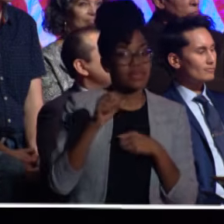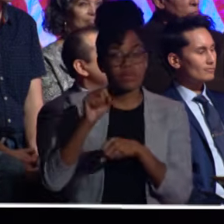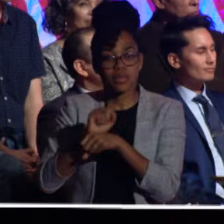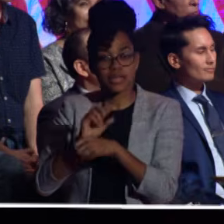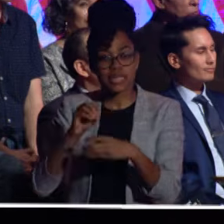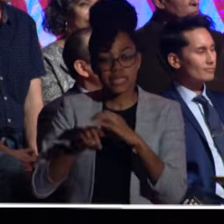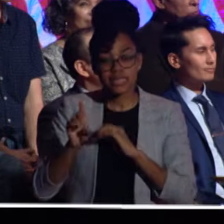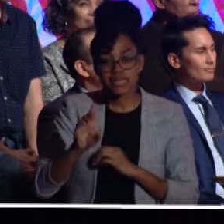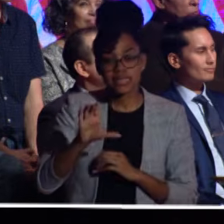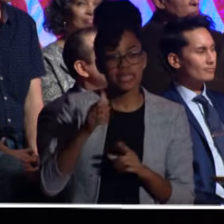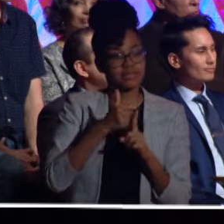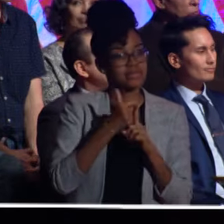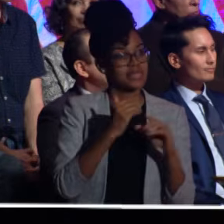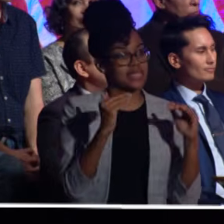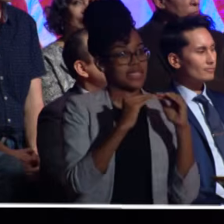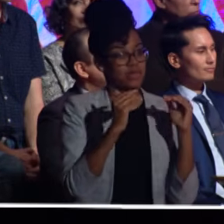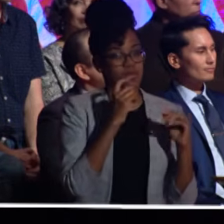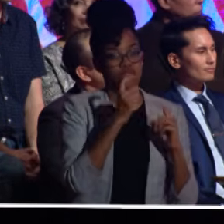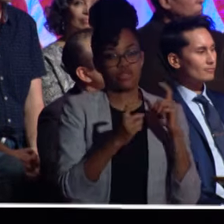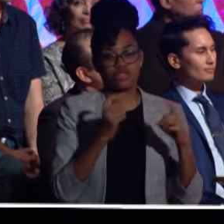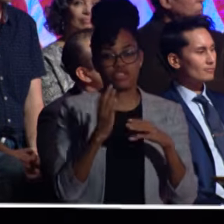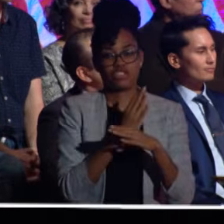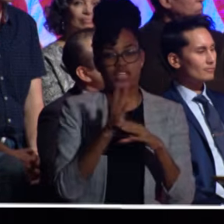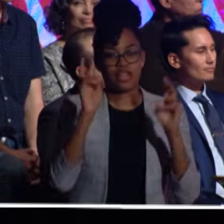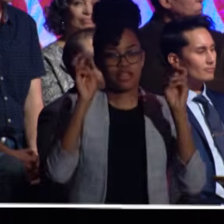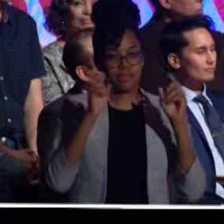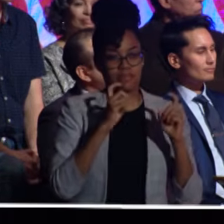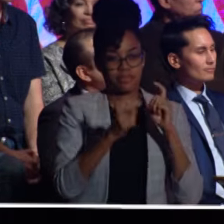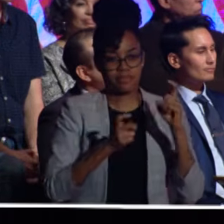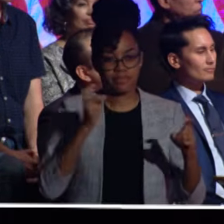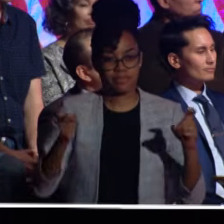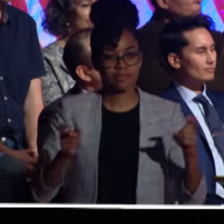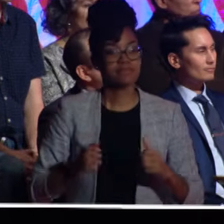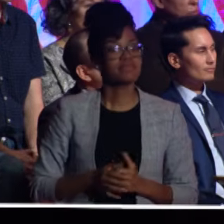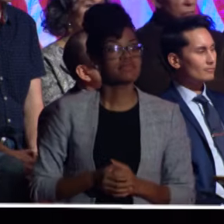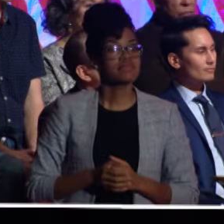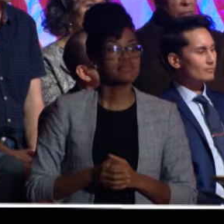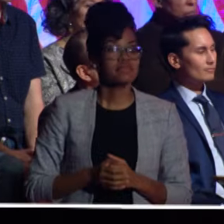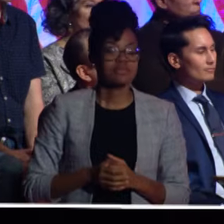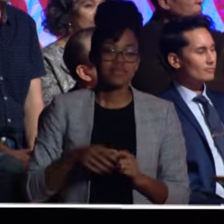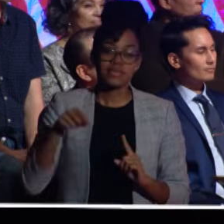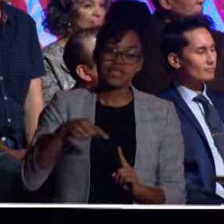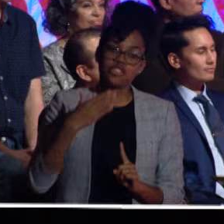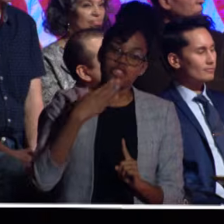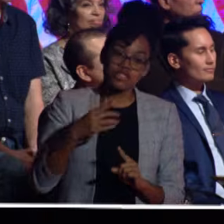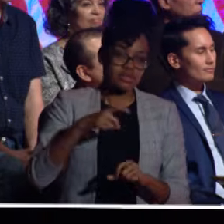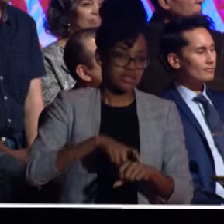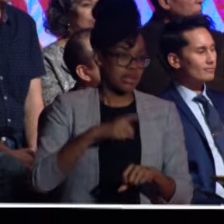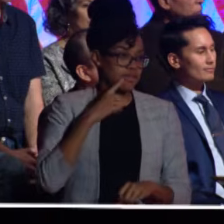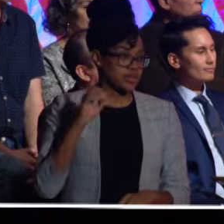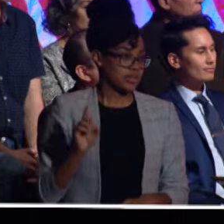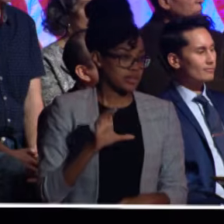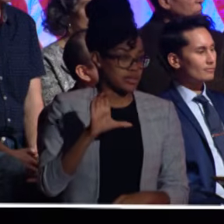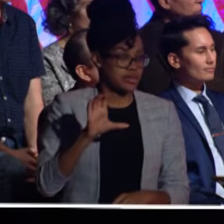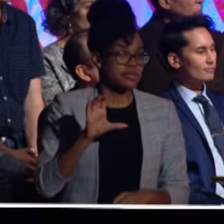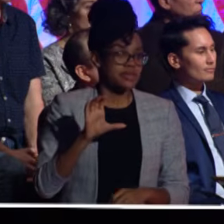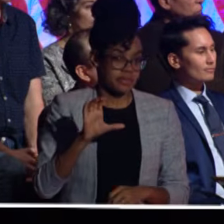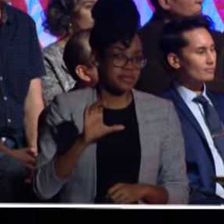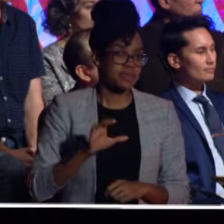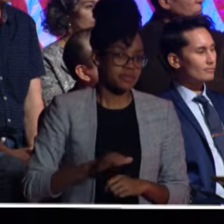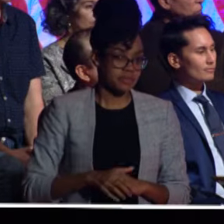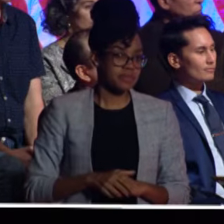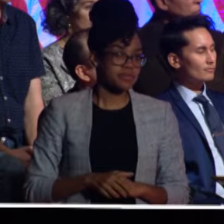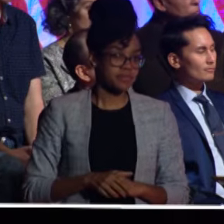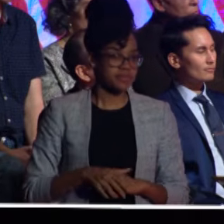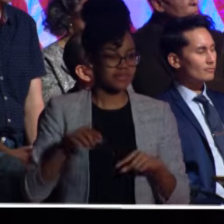getting their fair share. These have been and continue to be very good times for Washington, D.C.